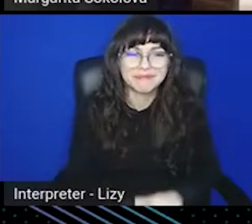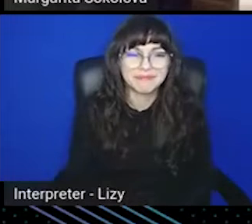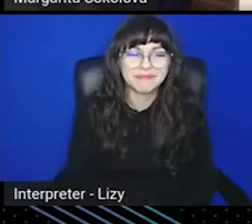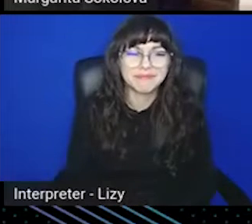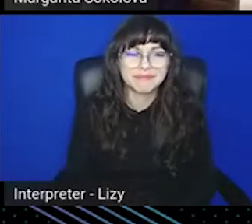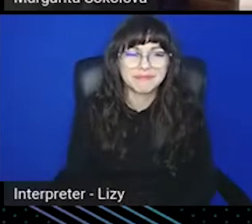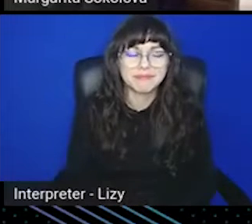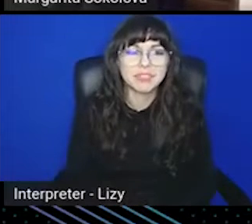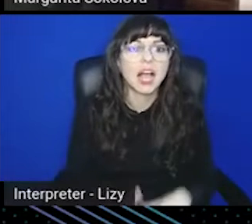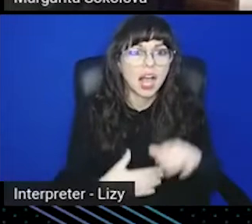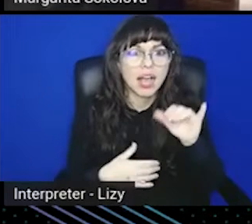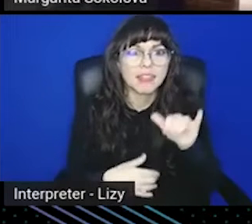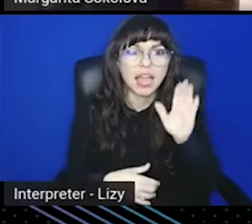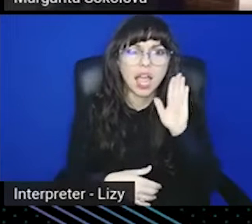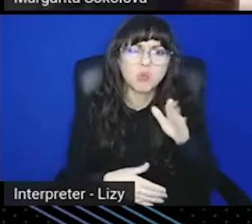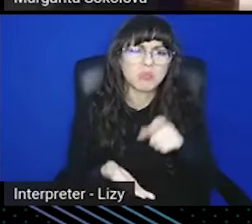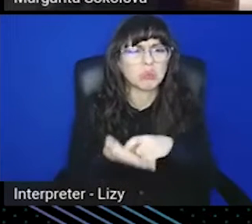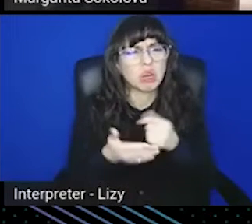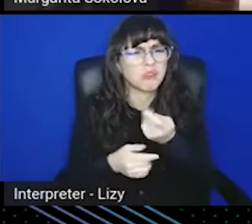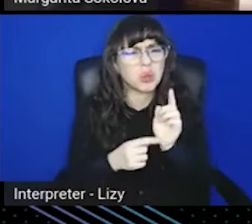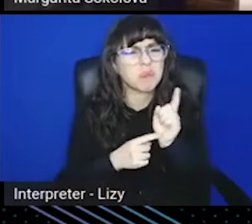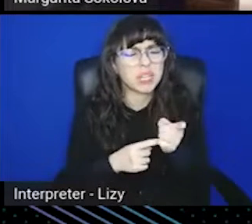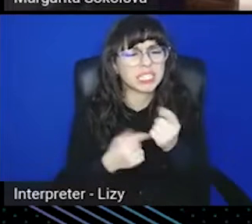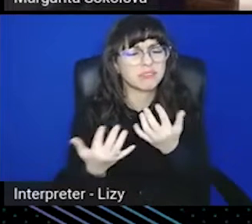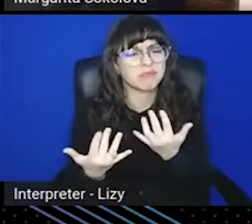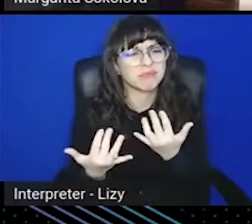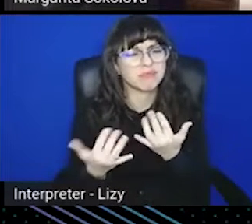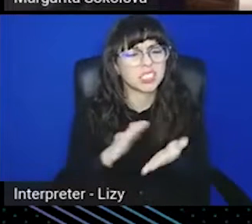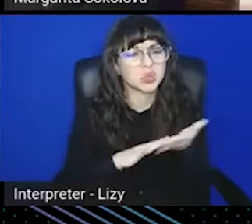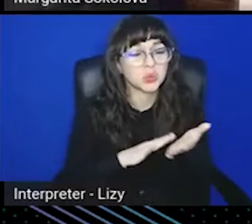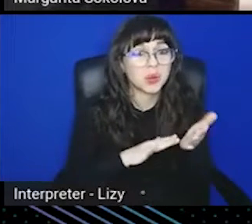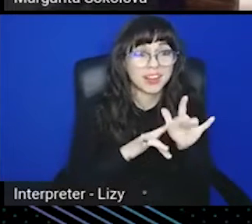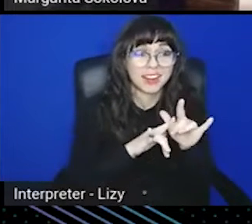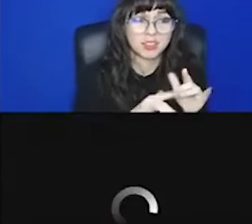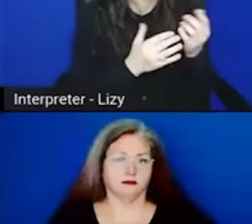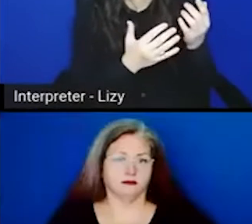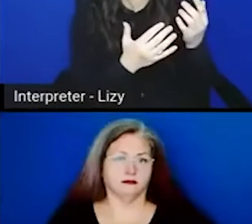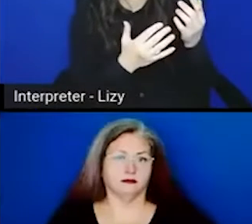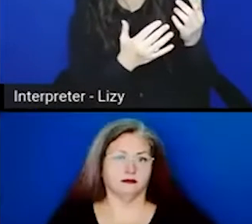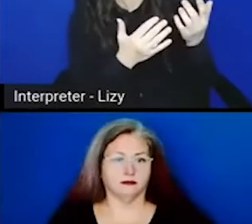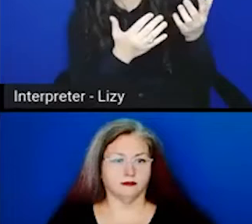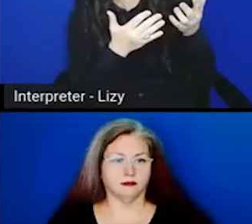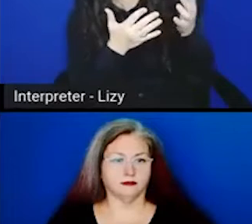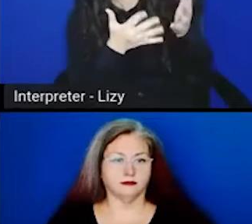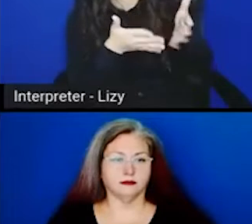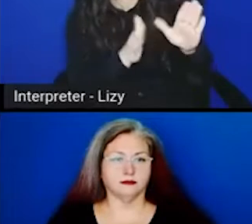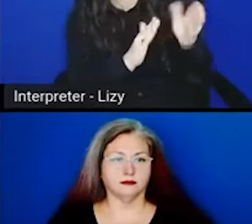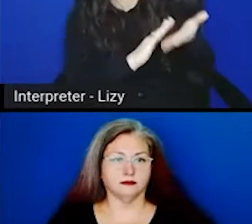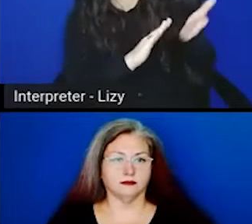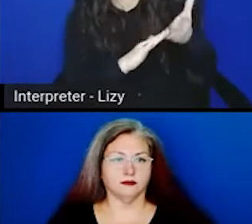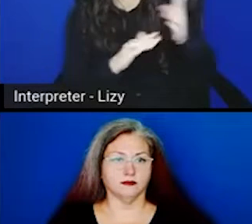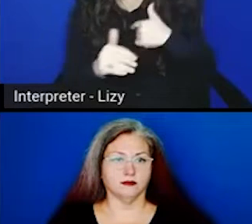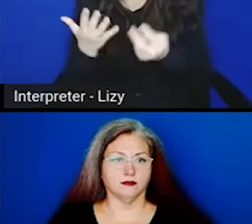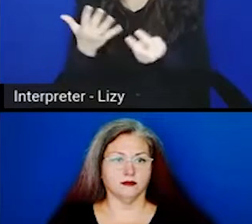And this will take a few minutes to run. So in the meanwhile, I'll review the module